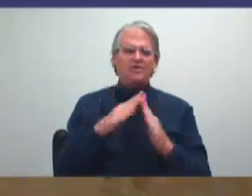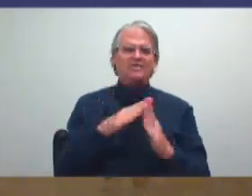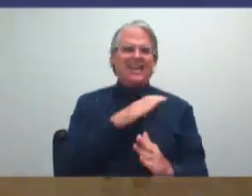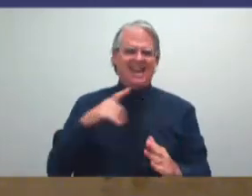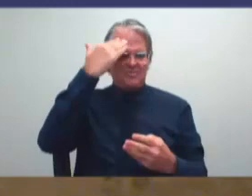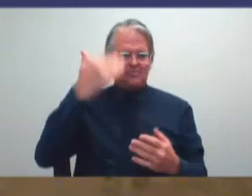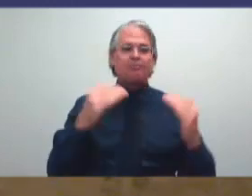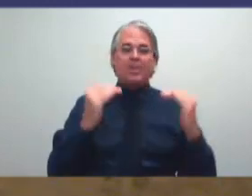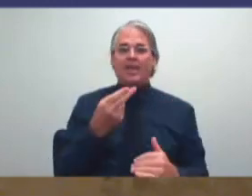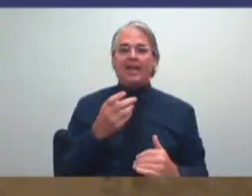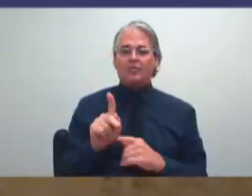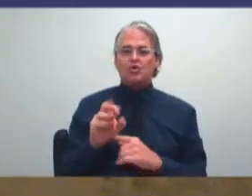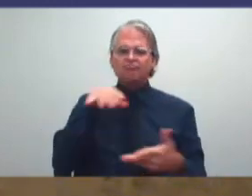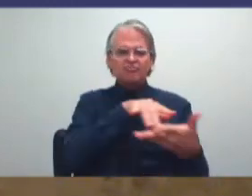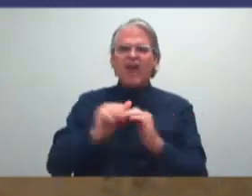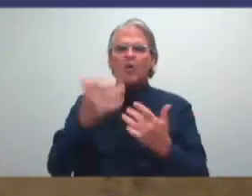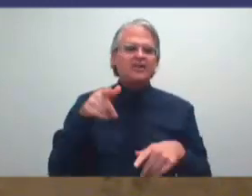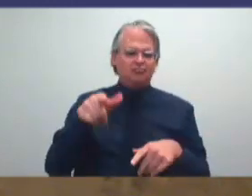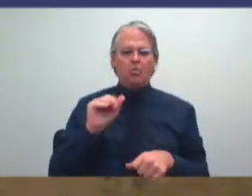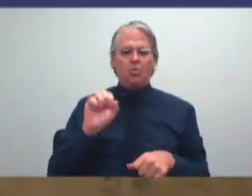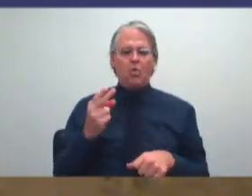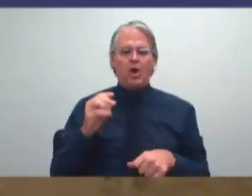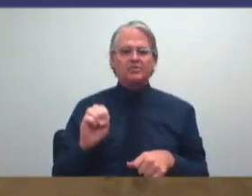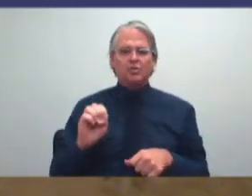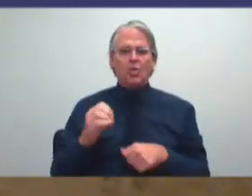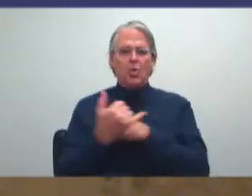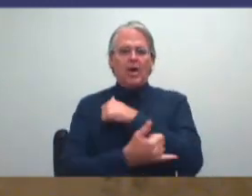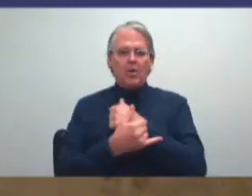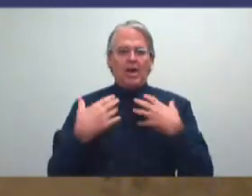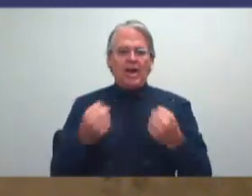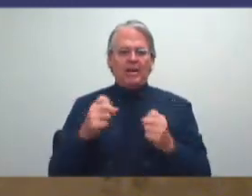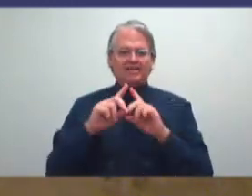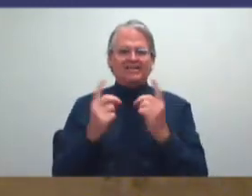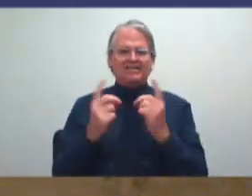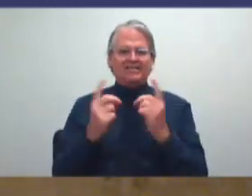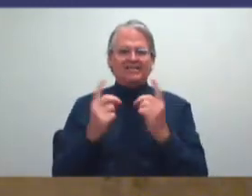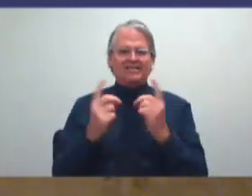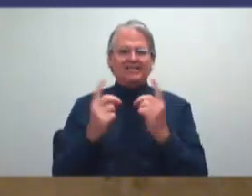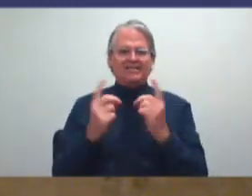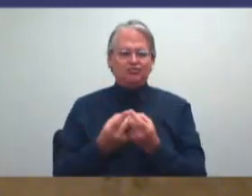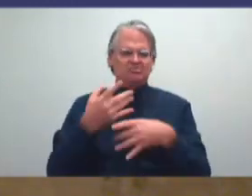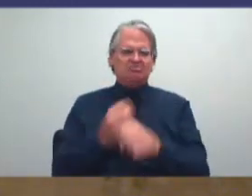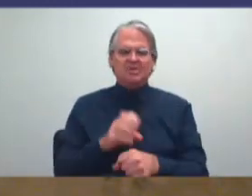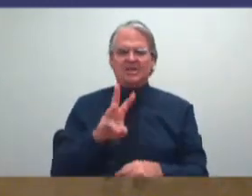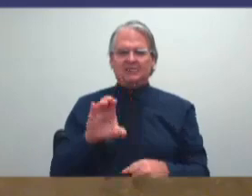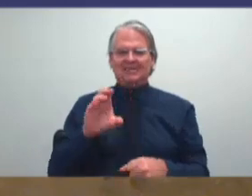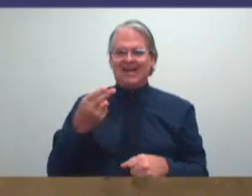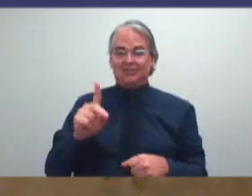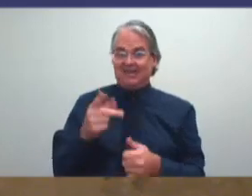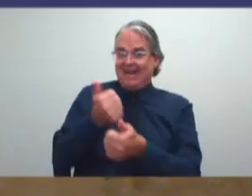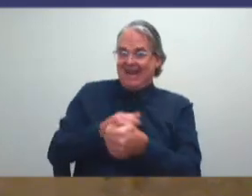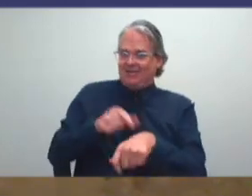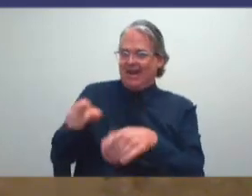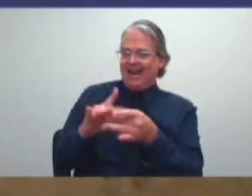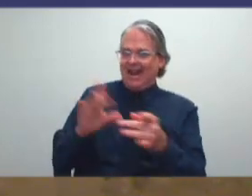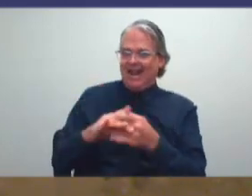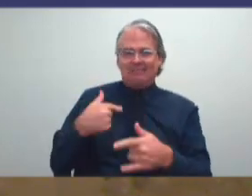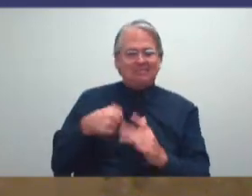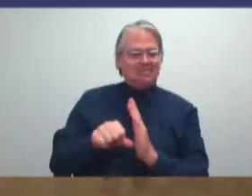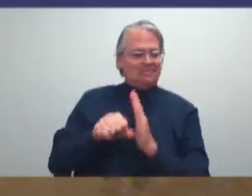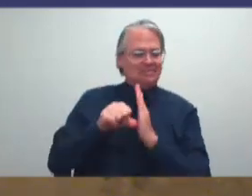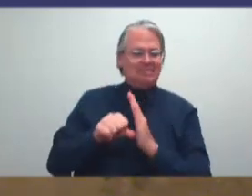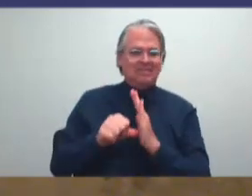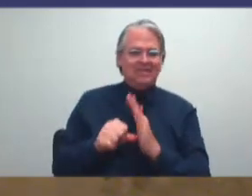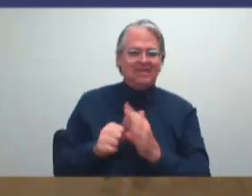your knowledge blows me away every time we speak. So I just want you to know I'm super grateful you're here. And we have Dawn